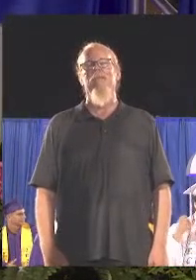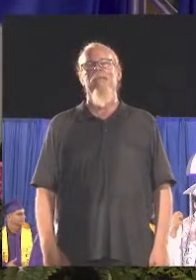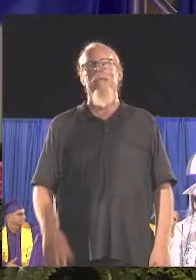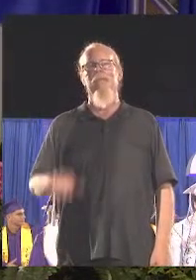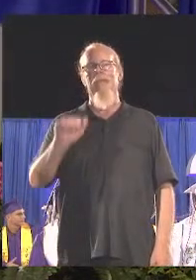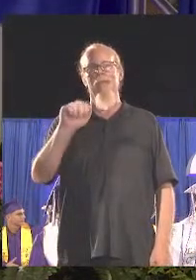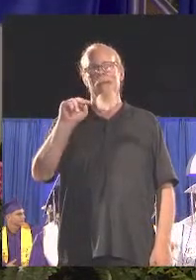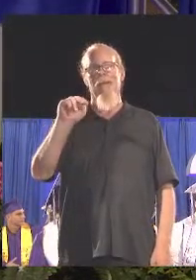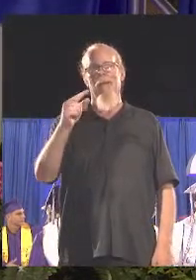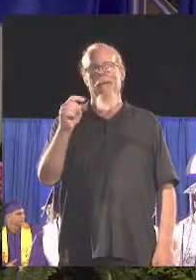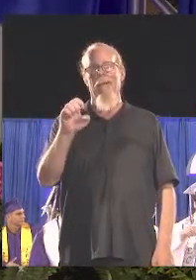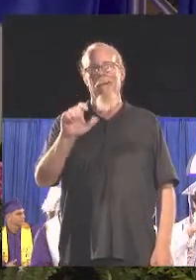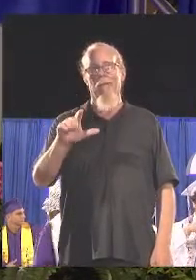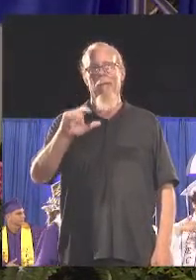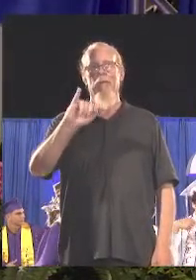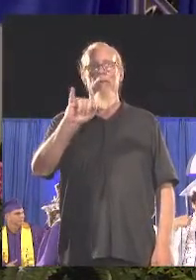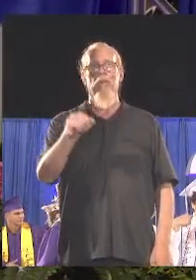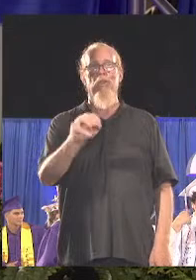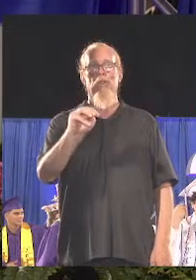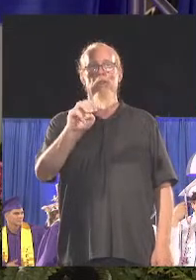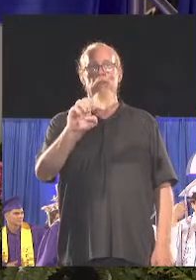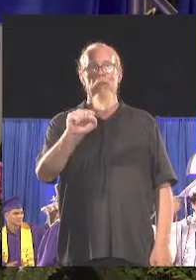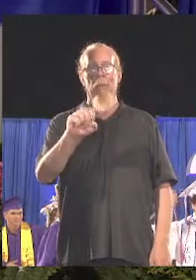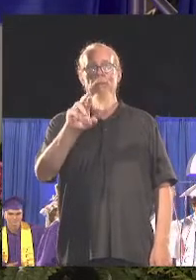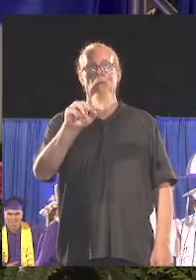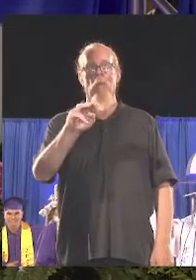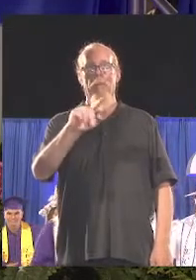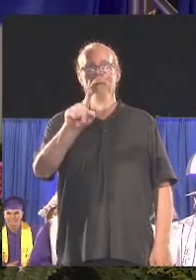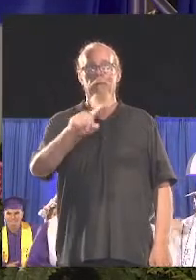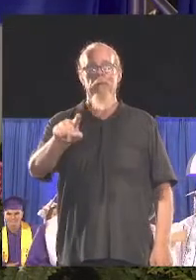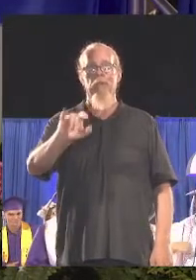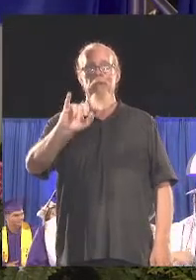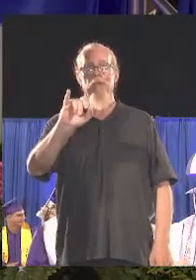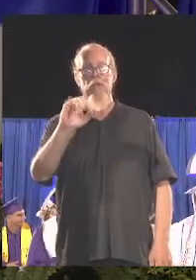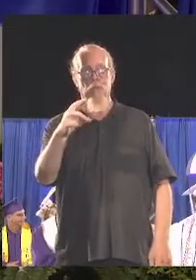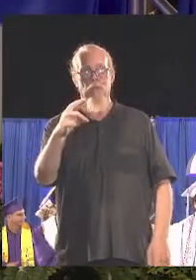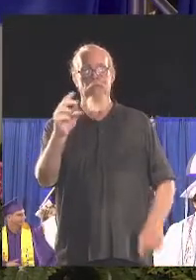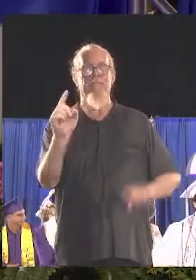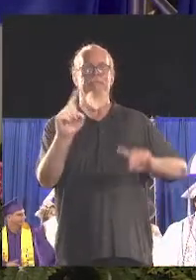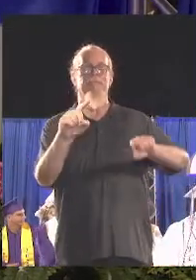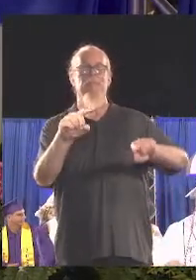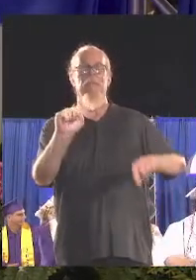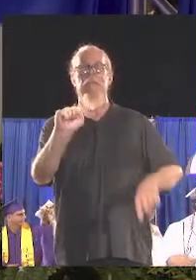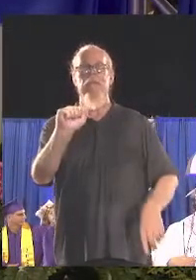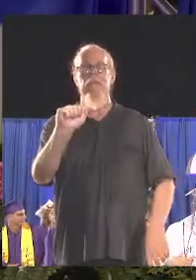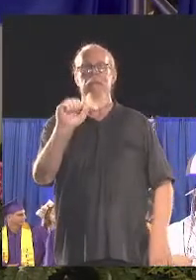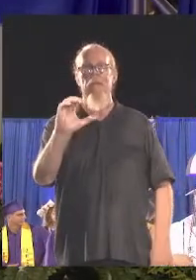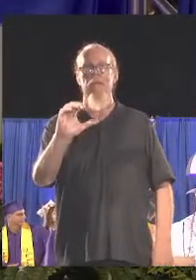Angel J. Ramirez, Jr., San Antonio College.